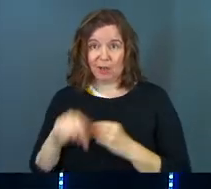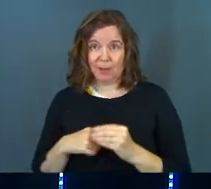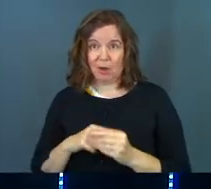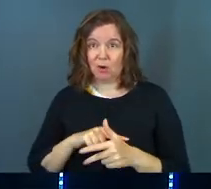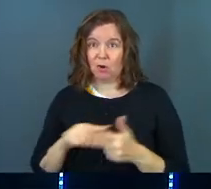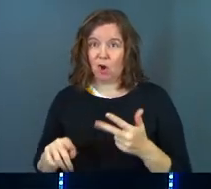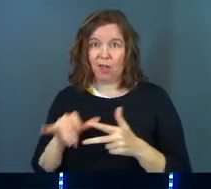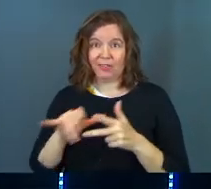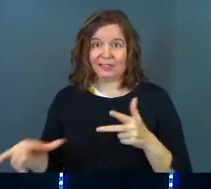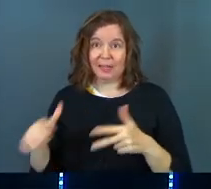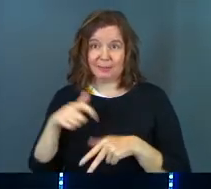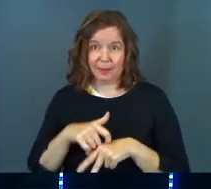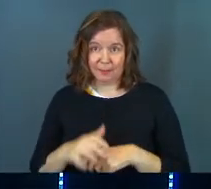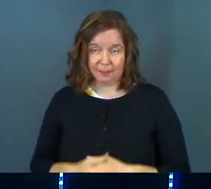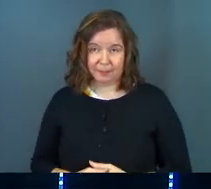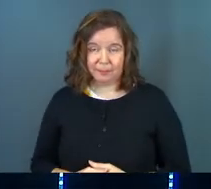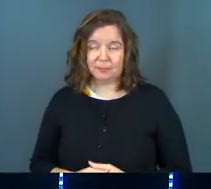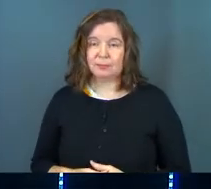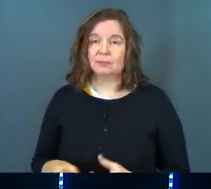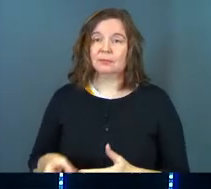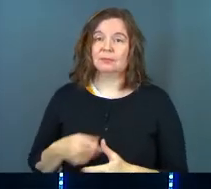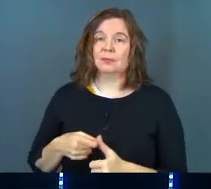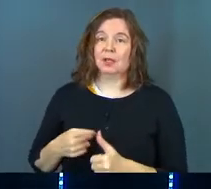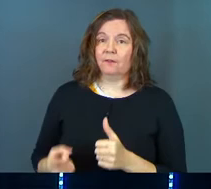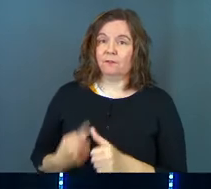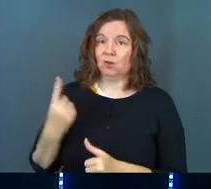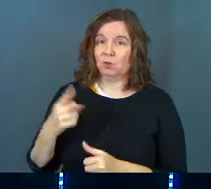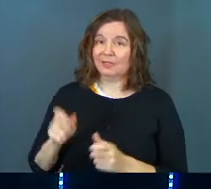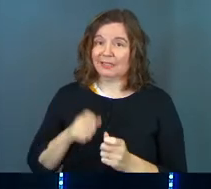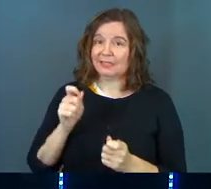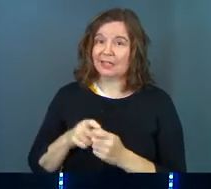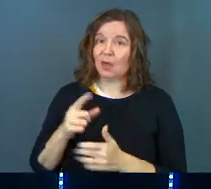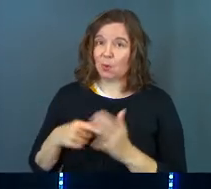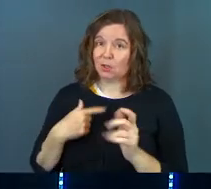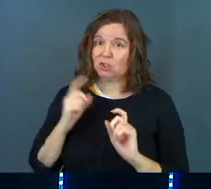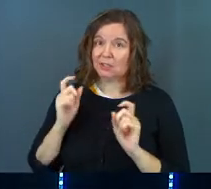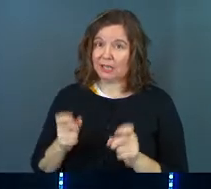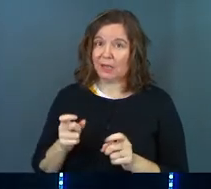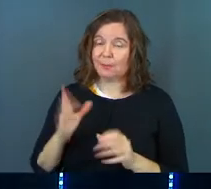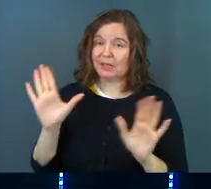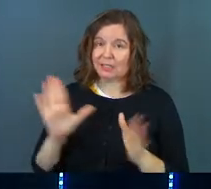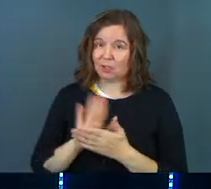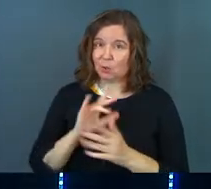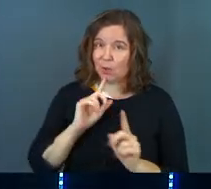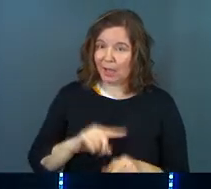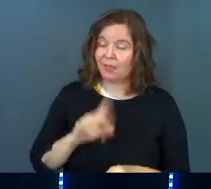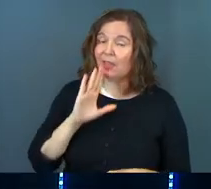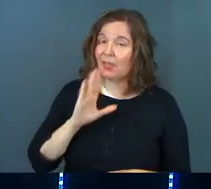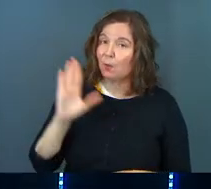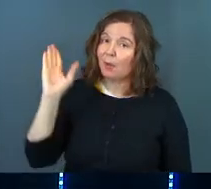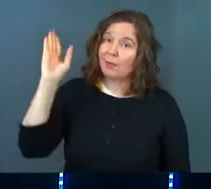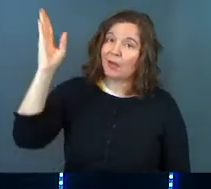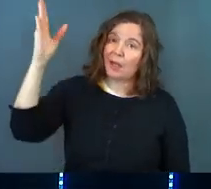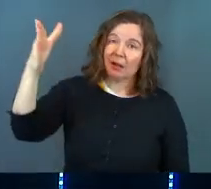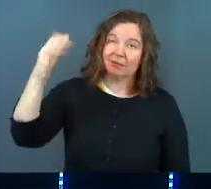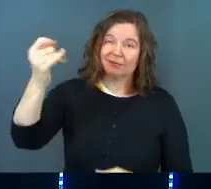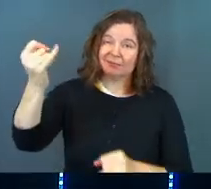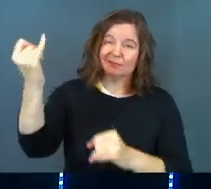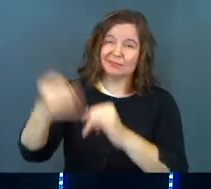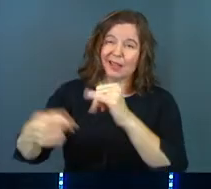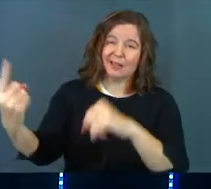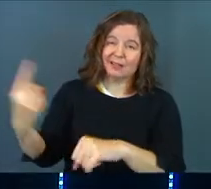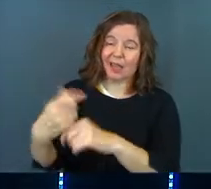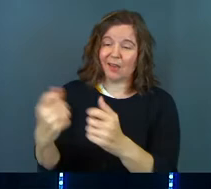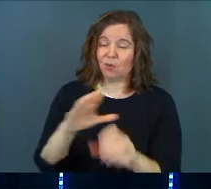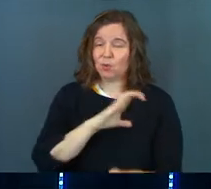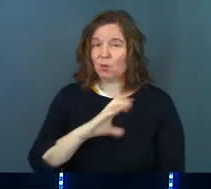here, all at the same time. So resurrection number one is exactly what she gave him in the Sunday school answer. There will be a moment when